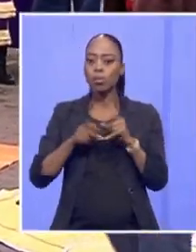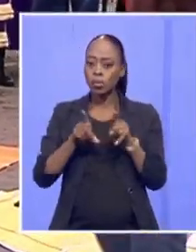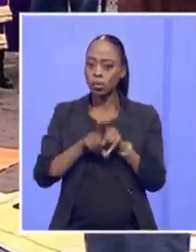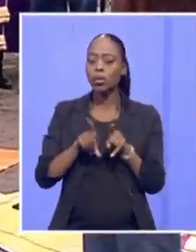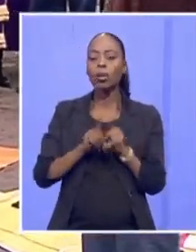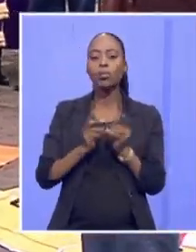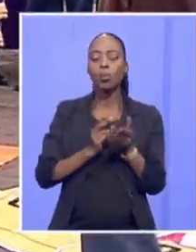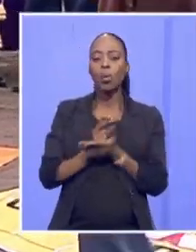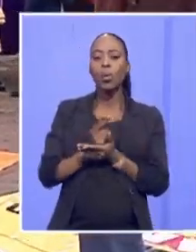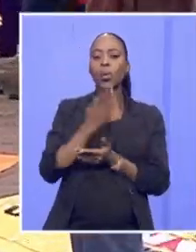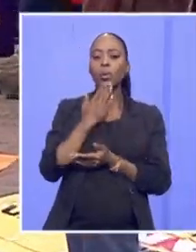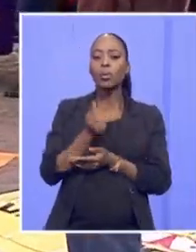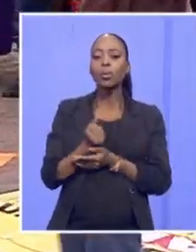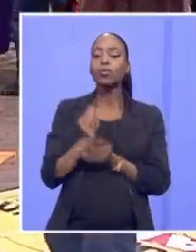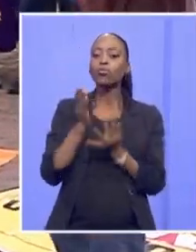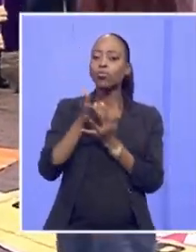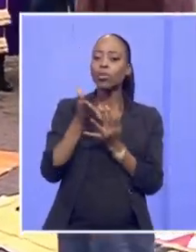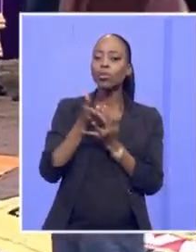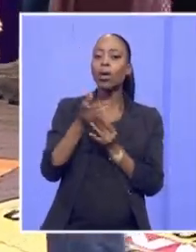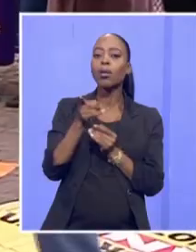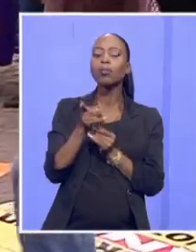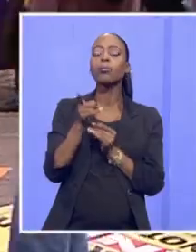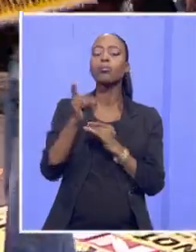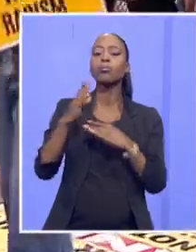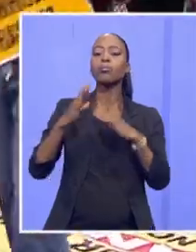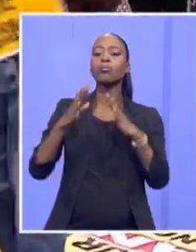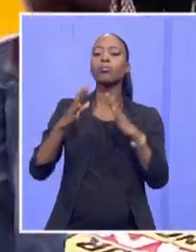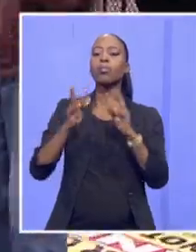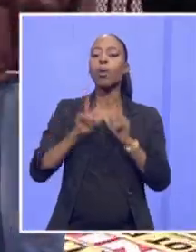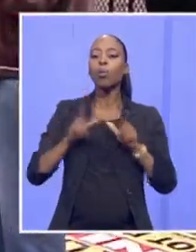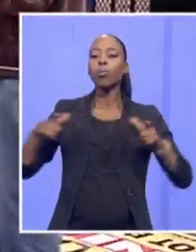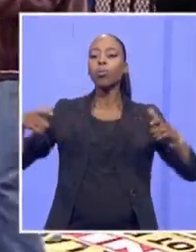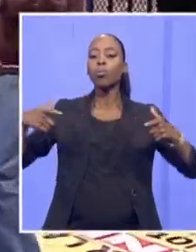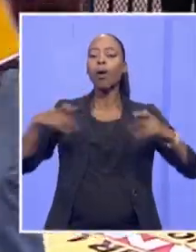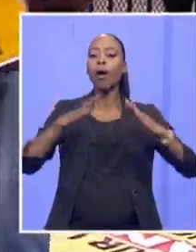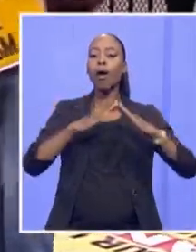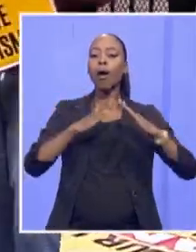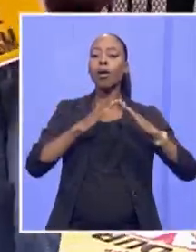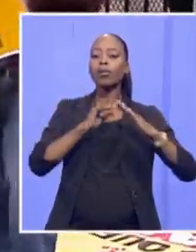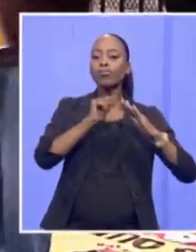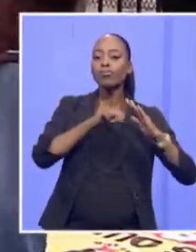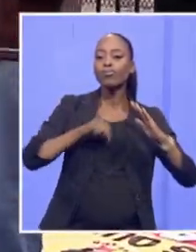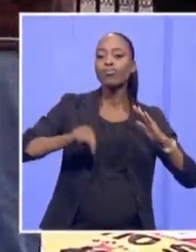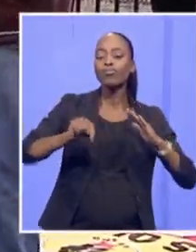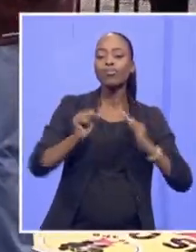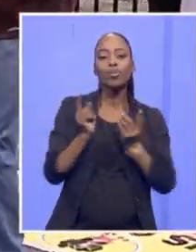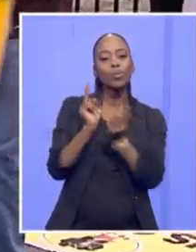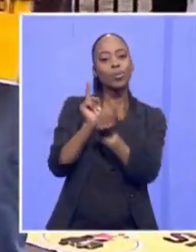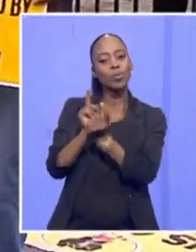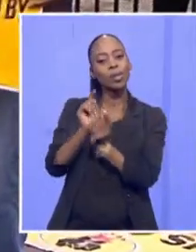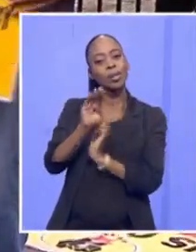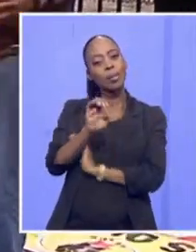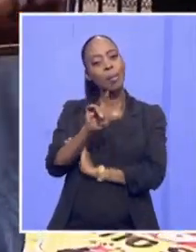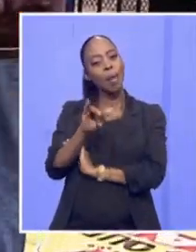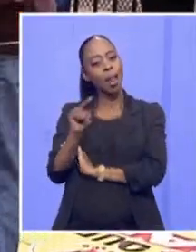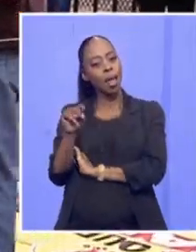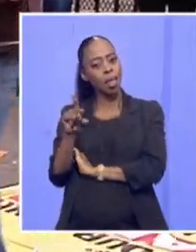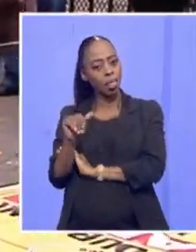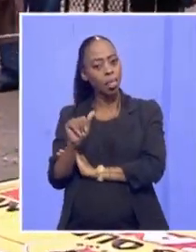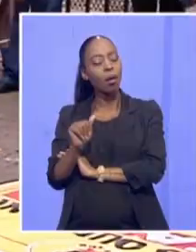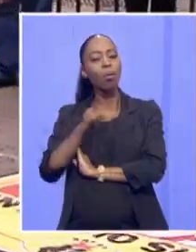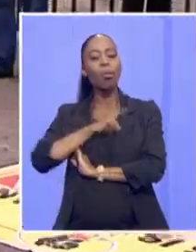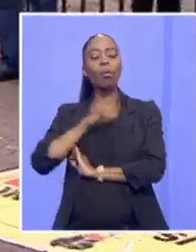earnestness to really access the inside of that complex, or rather speak to Belinda Magor themselves, believing